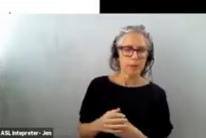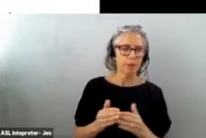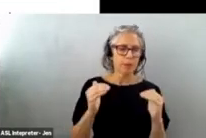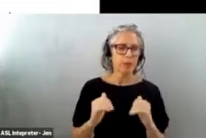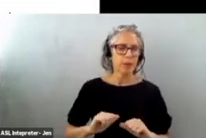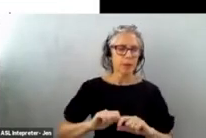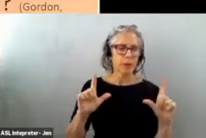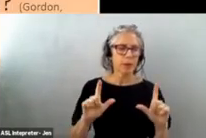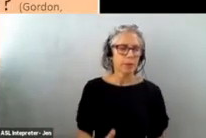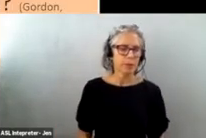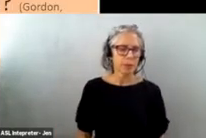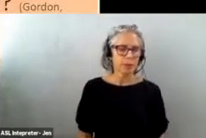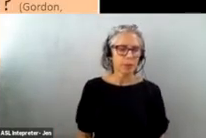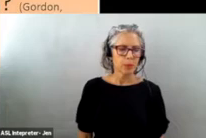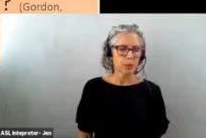slide.